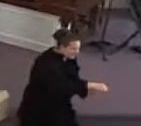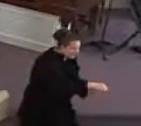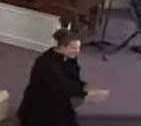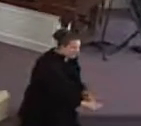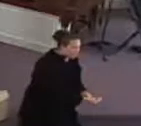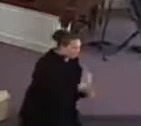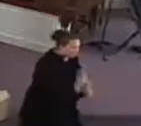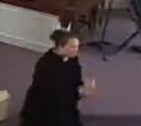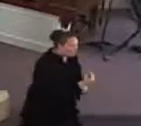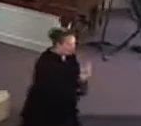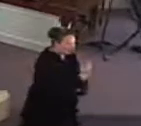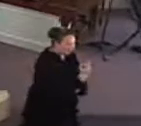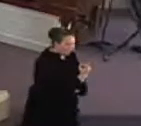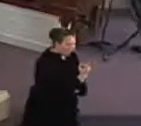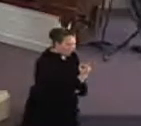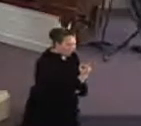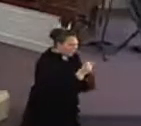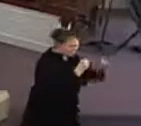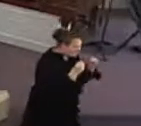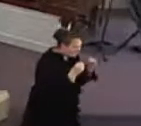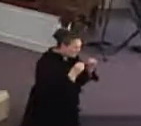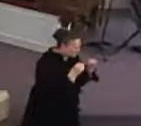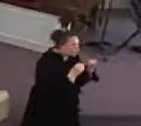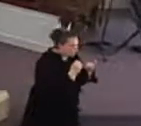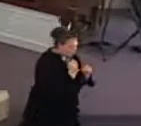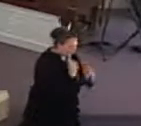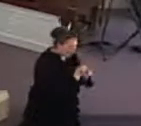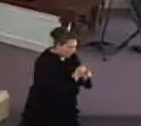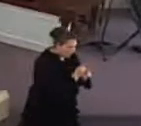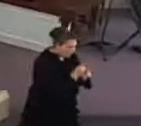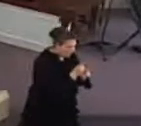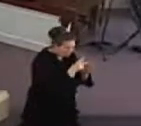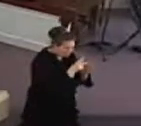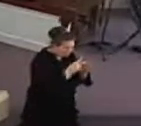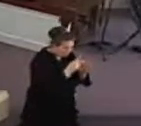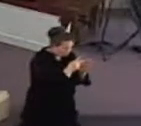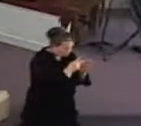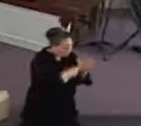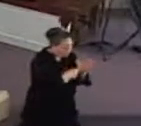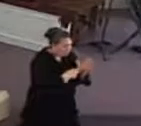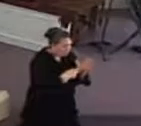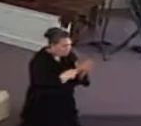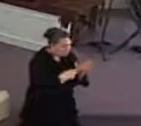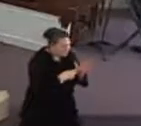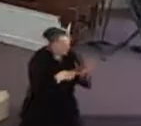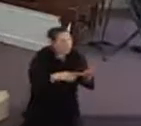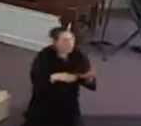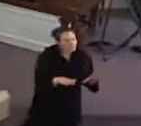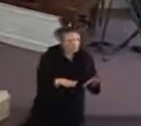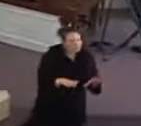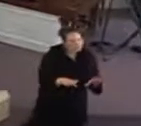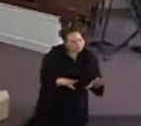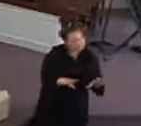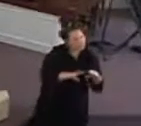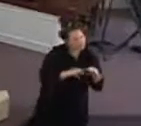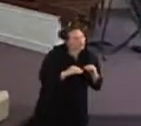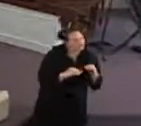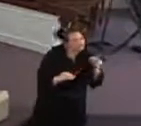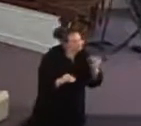That just wouldn't work. And so the principle is that we reap more than we sow. And that's a very good thing for those that do the right